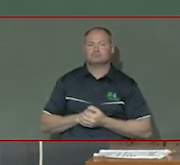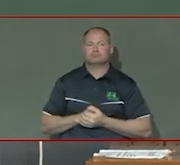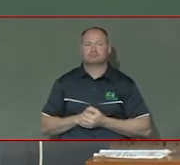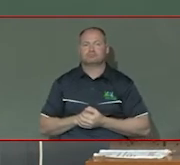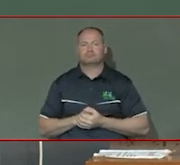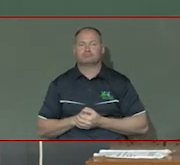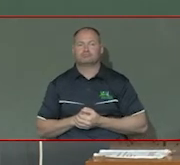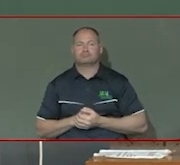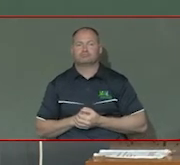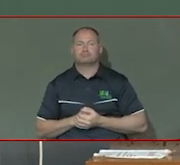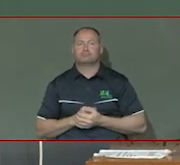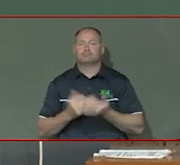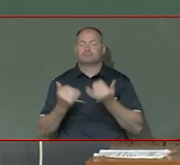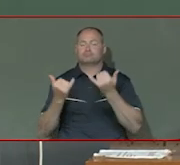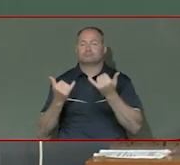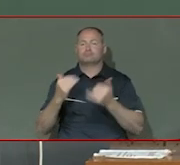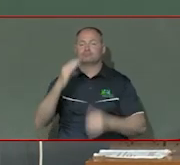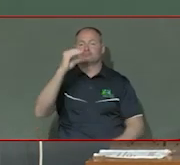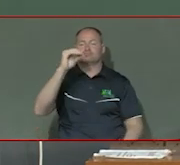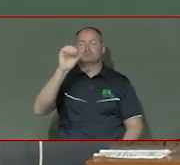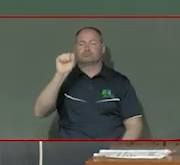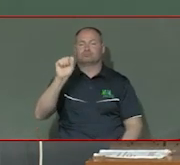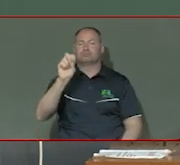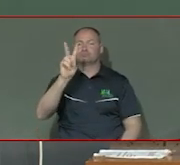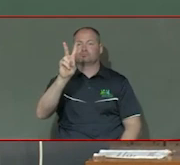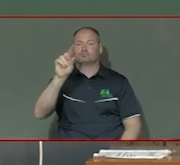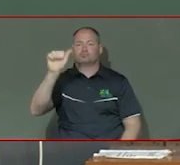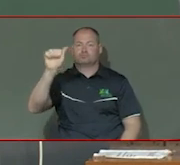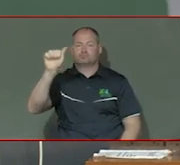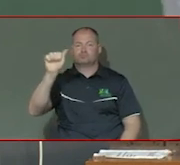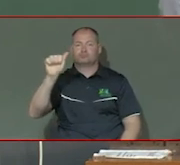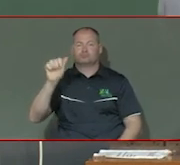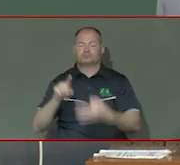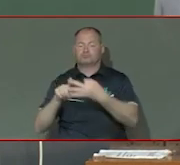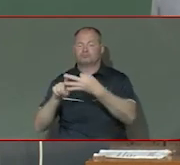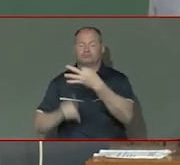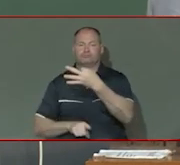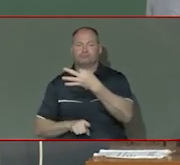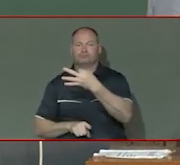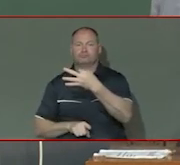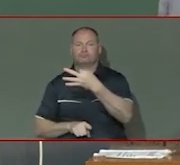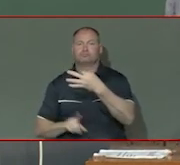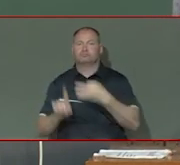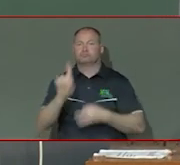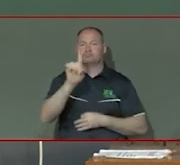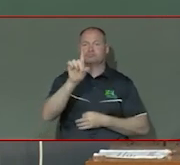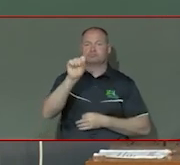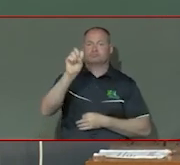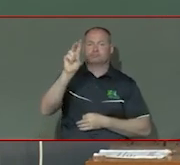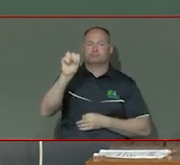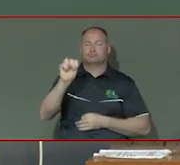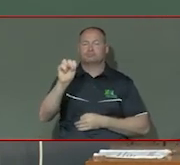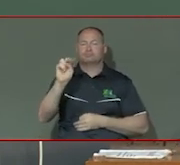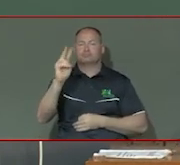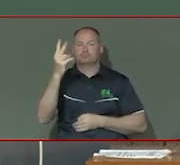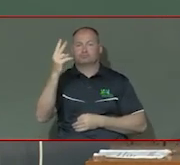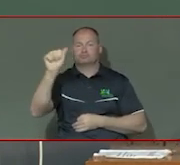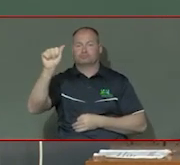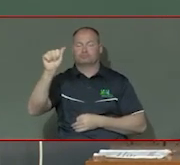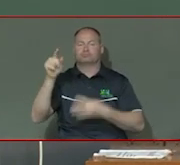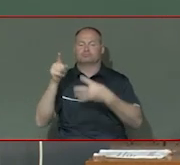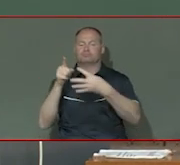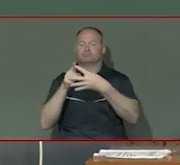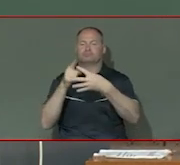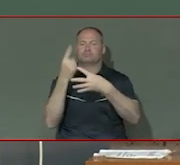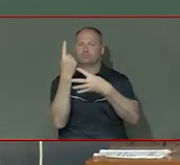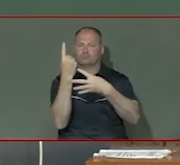are three formulas for the cos of 2A, but there's only one formula for the sine of 2A. Now take note. What